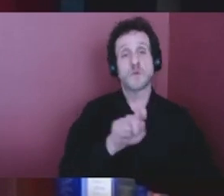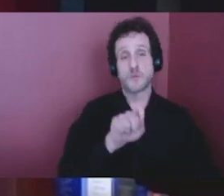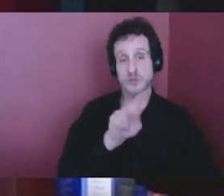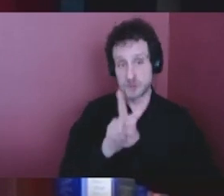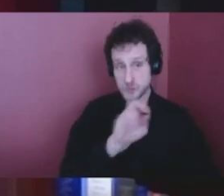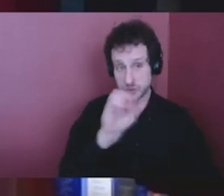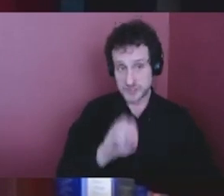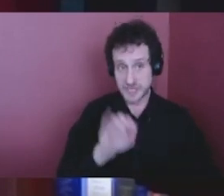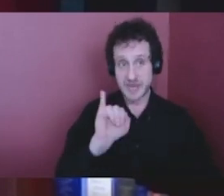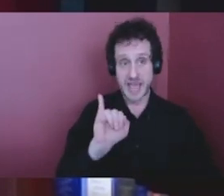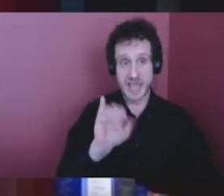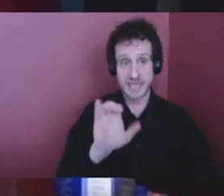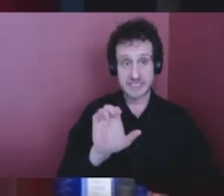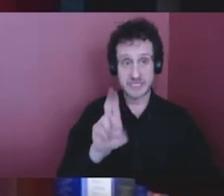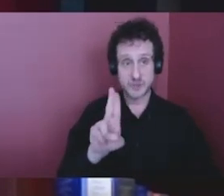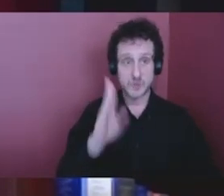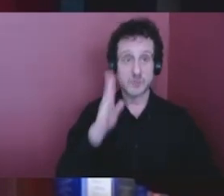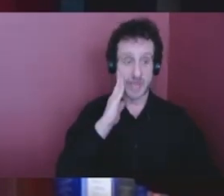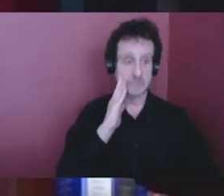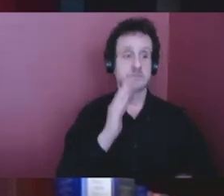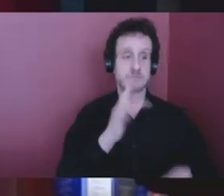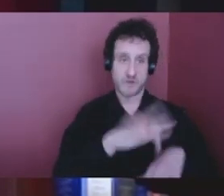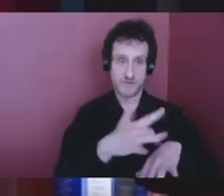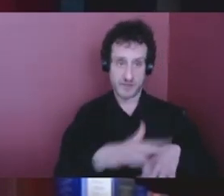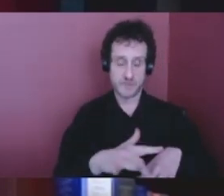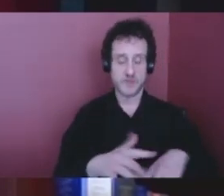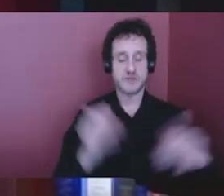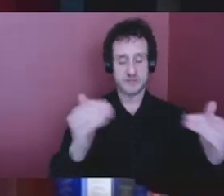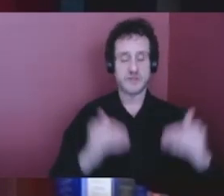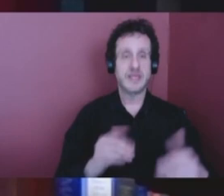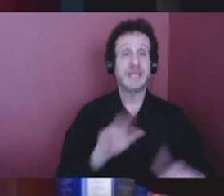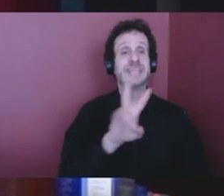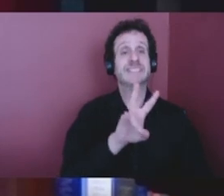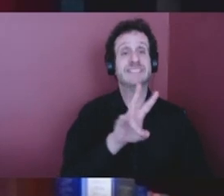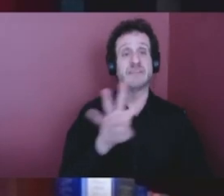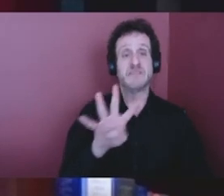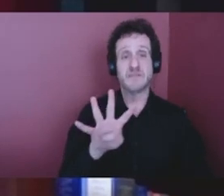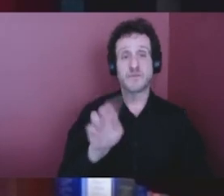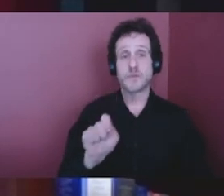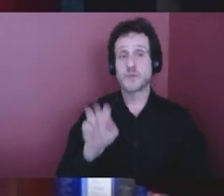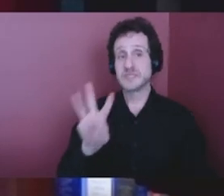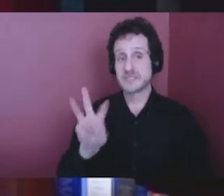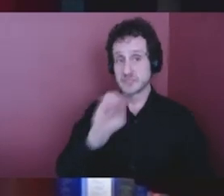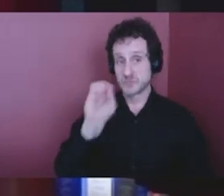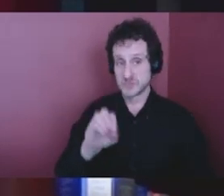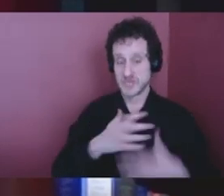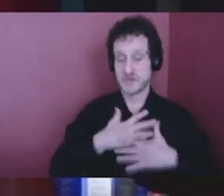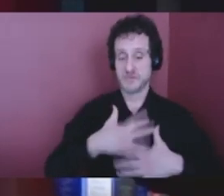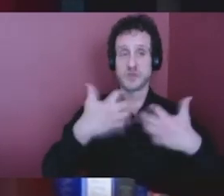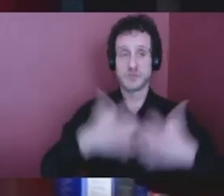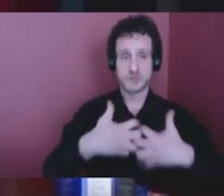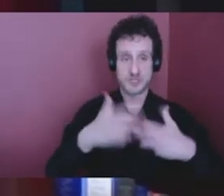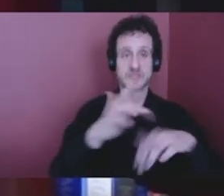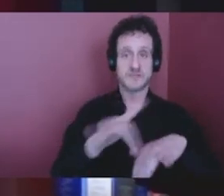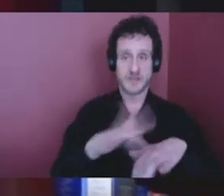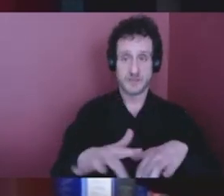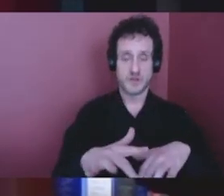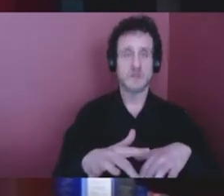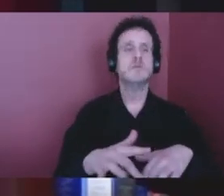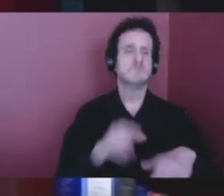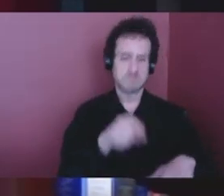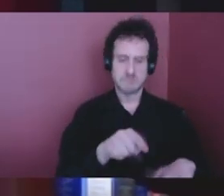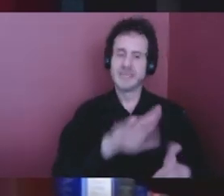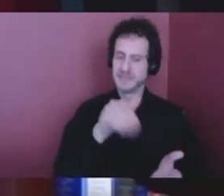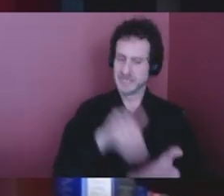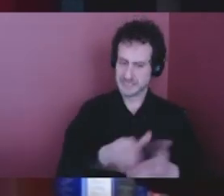44.2% ICU bed availability, and 74.6% ventilator availability. So all hospital metrics